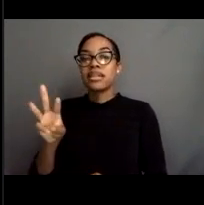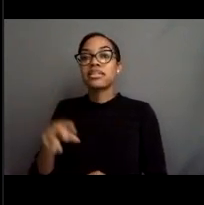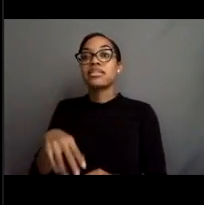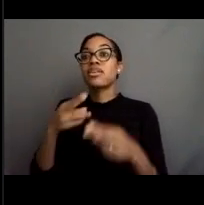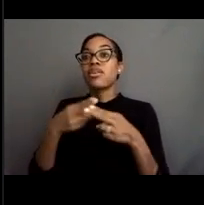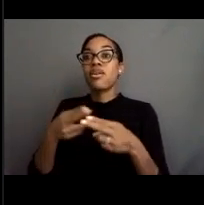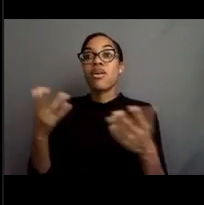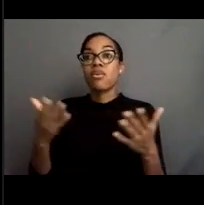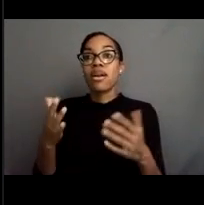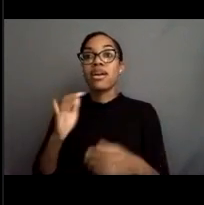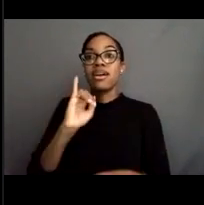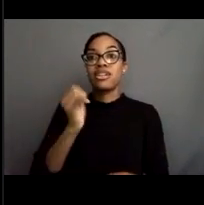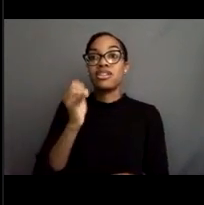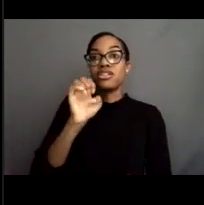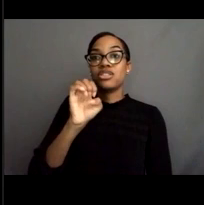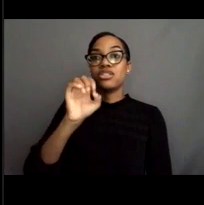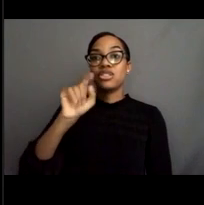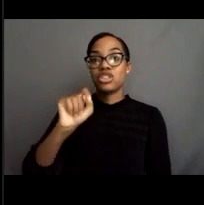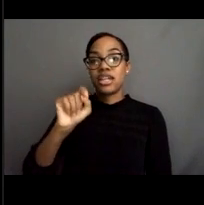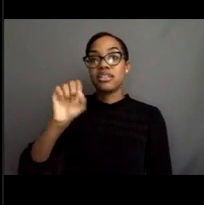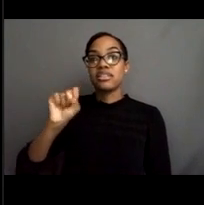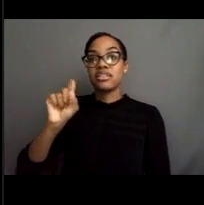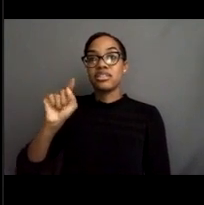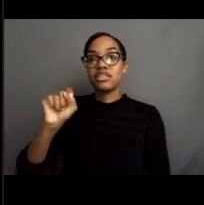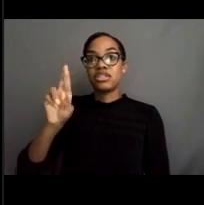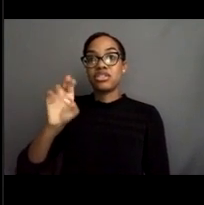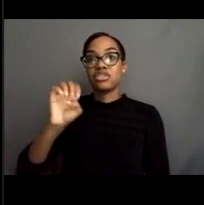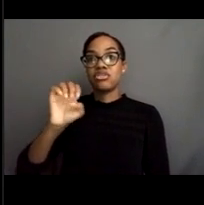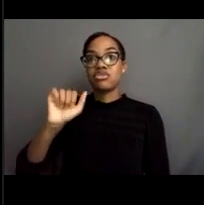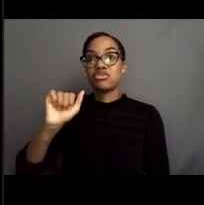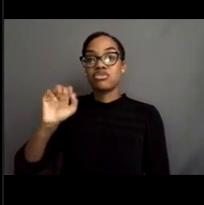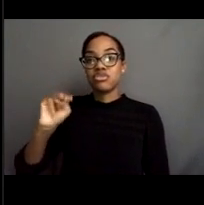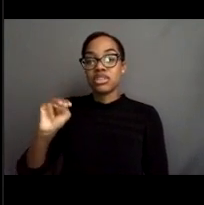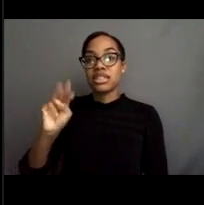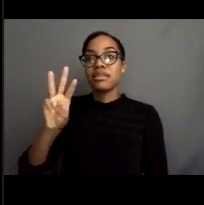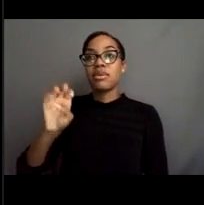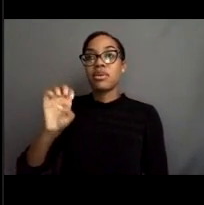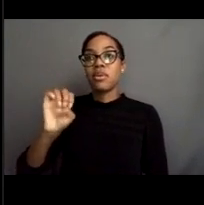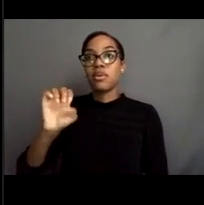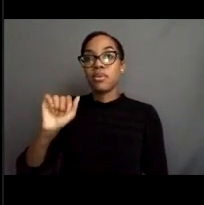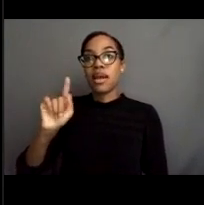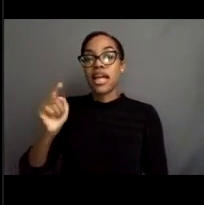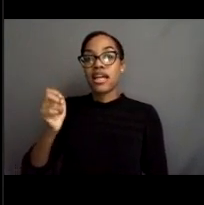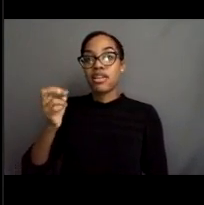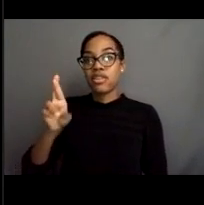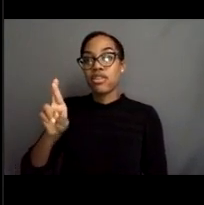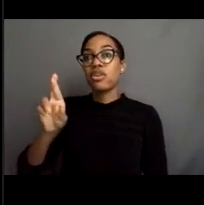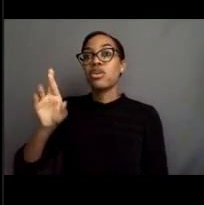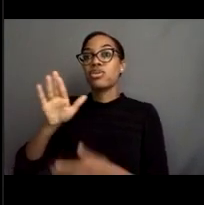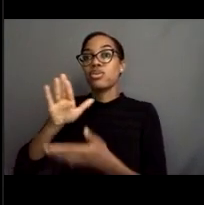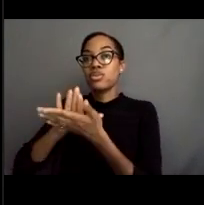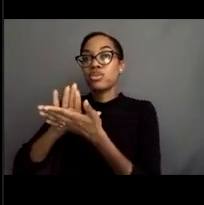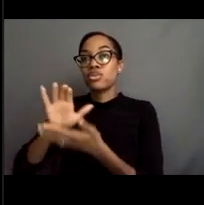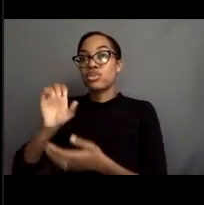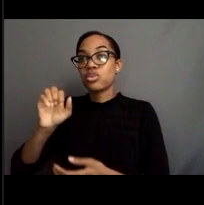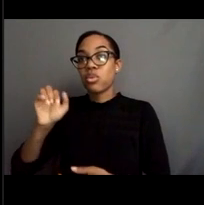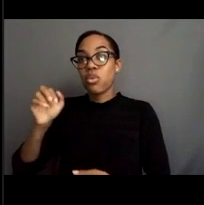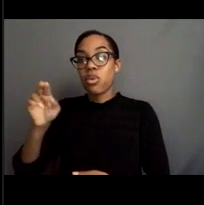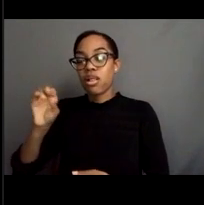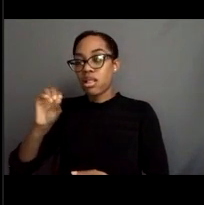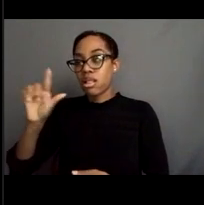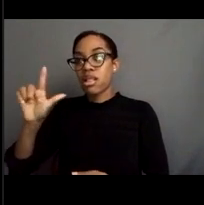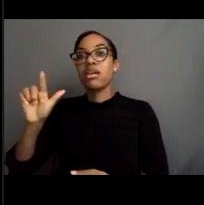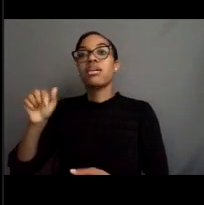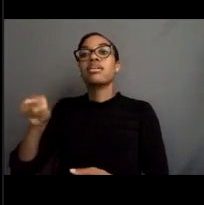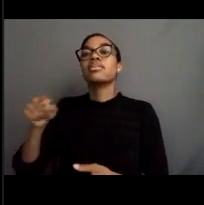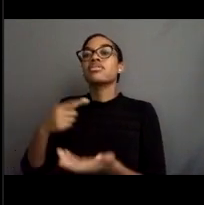called Jetstream Weather School. And in Jetstream Weather School, they talk about the atmosphere. And there's a whole section that talks